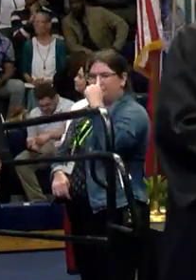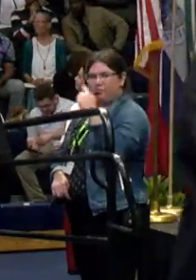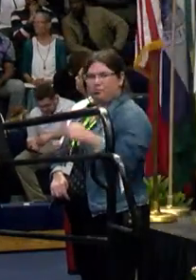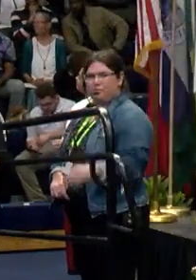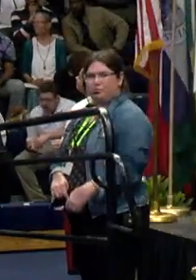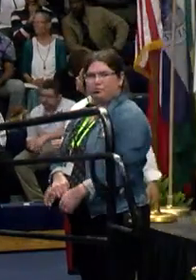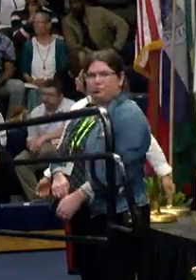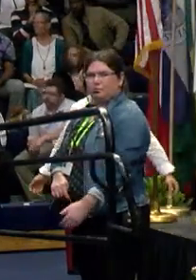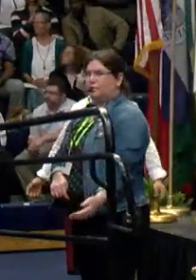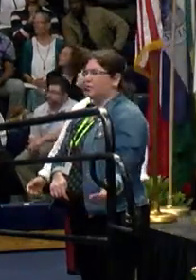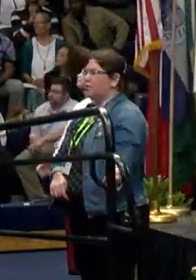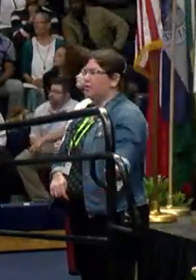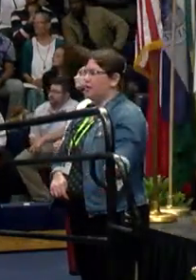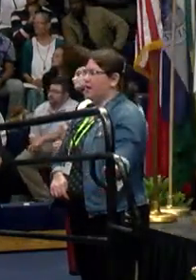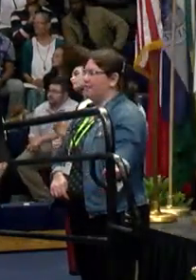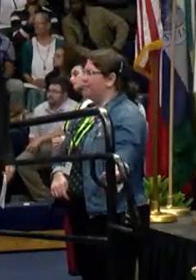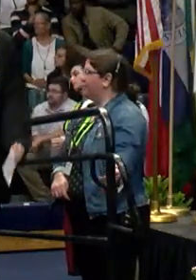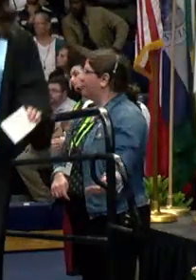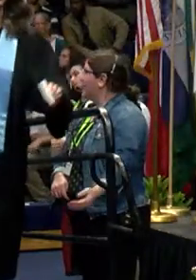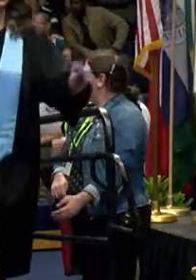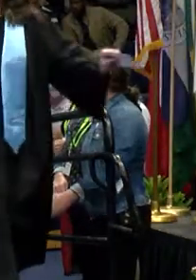Lauren Kate Kavanaugh.